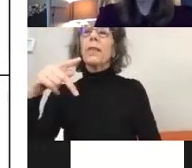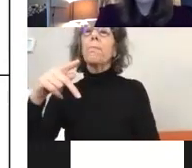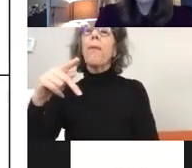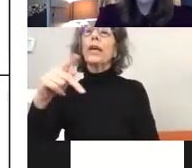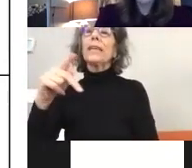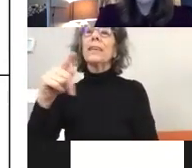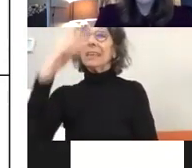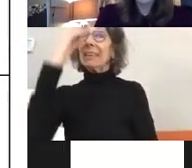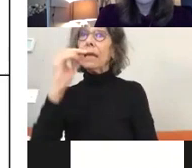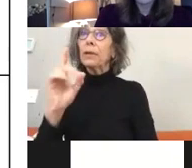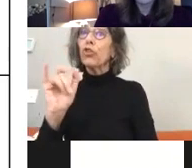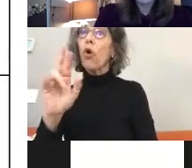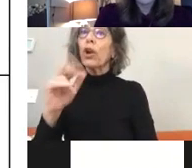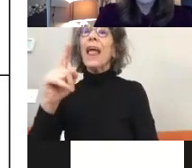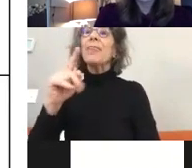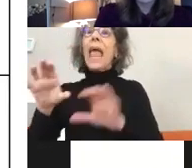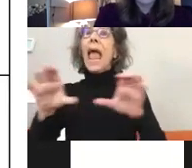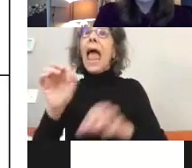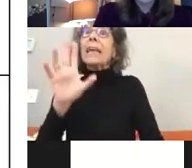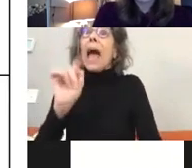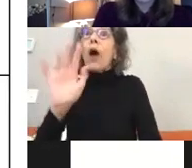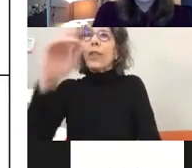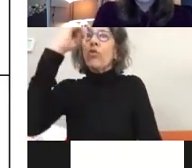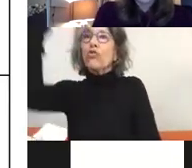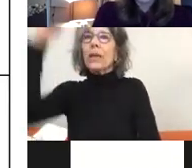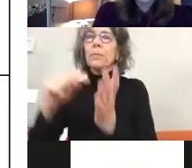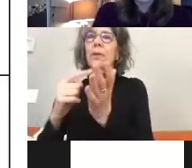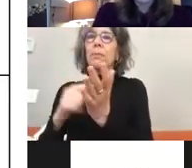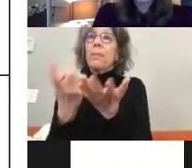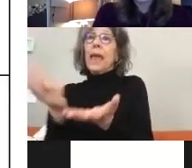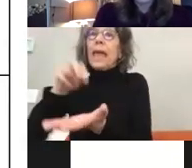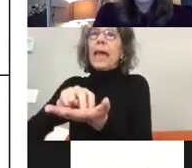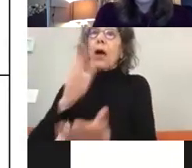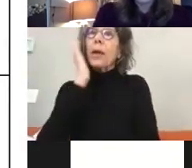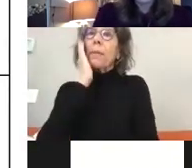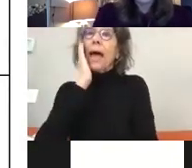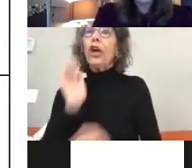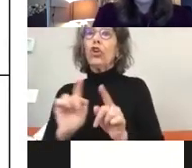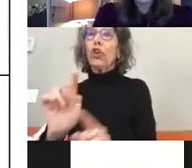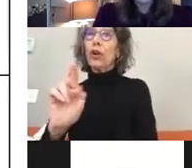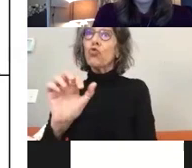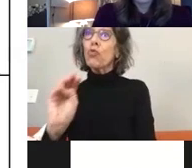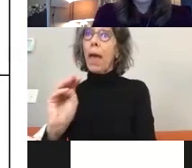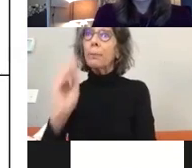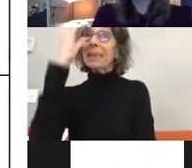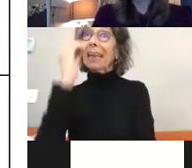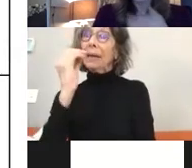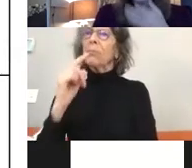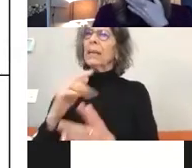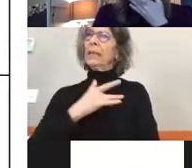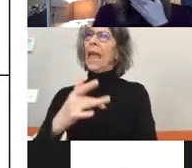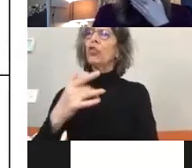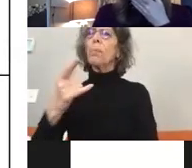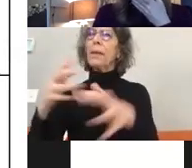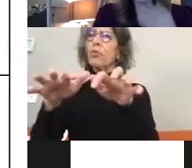and sometimes they even physically get out of bed, or they have large movements during REM sleep, which is normally associated with paralysis. So when we're dreaming about